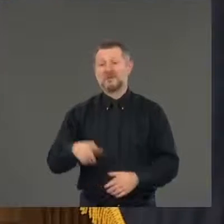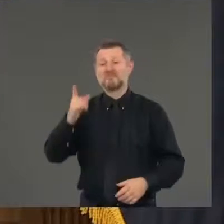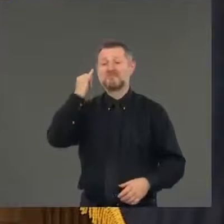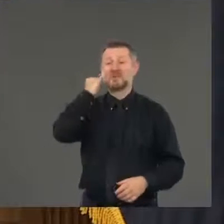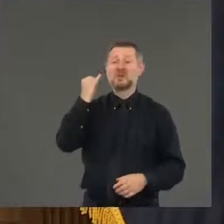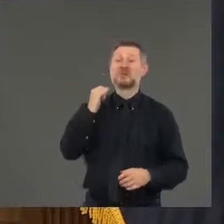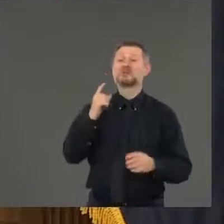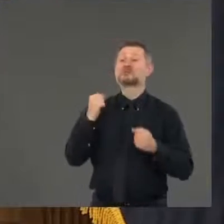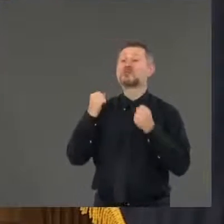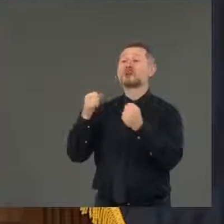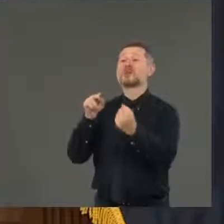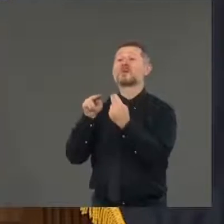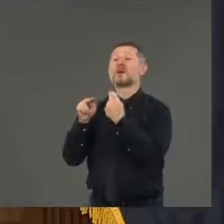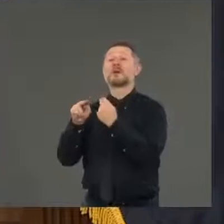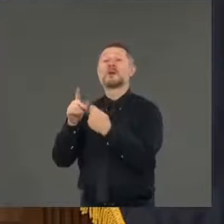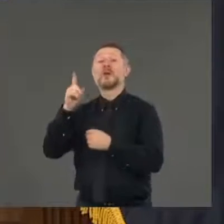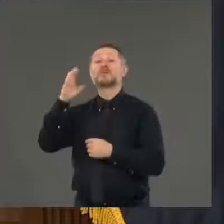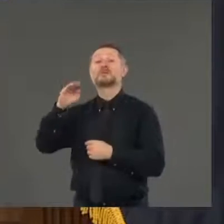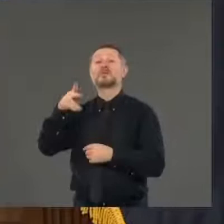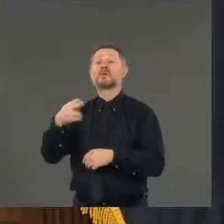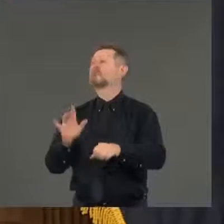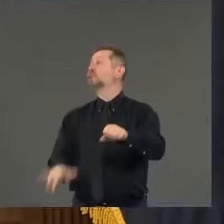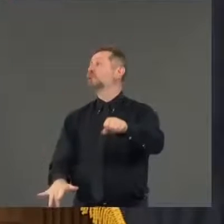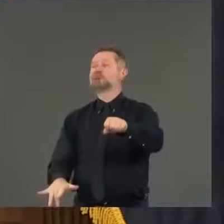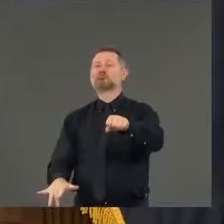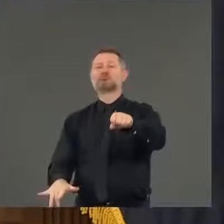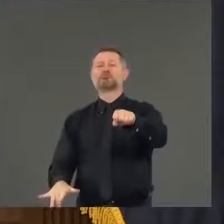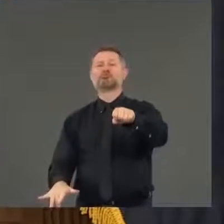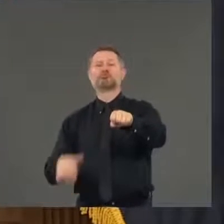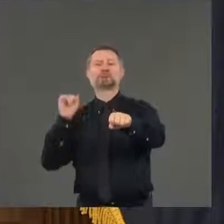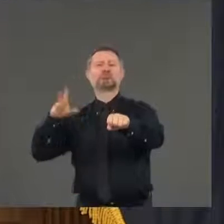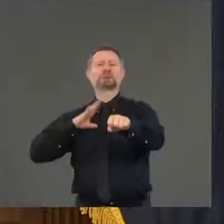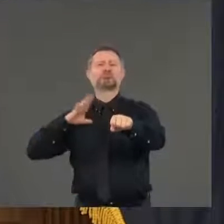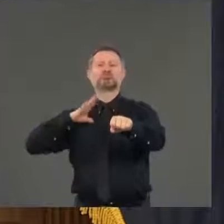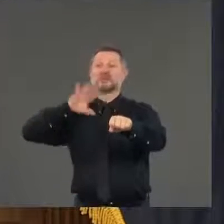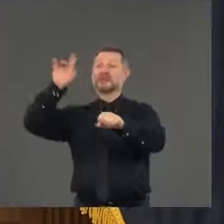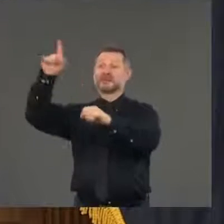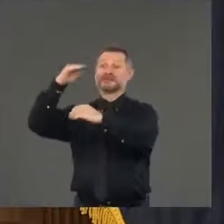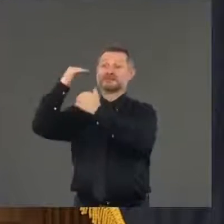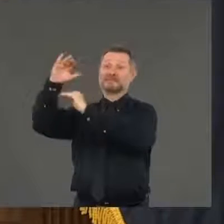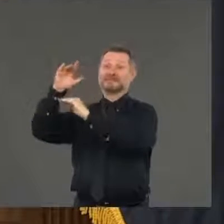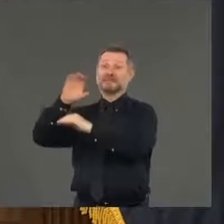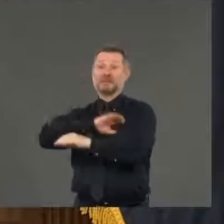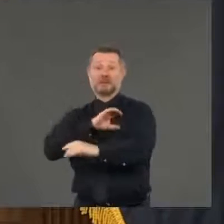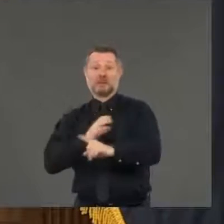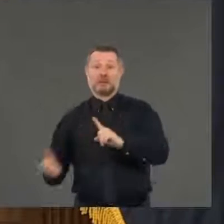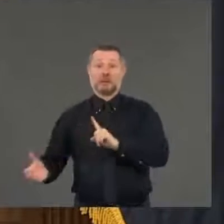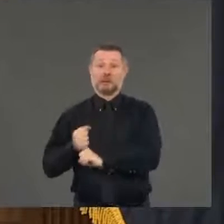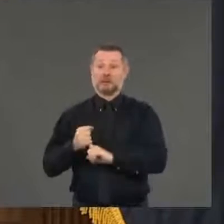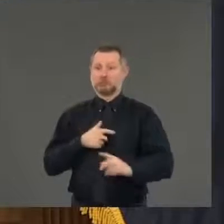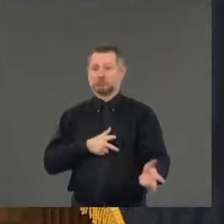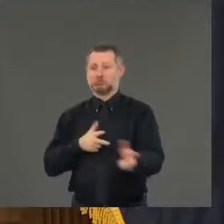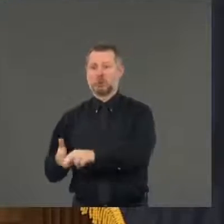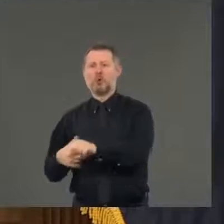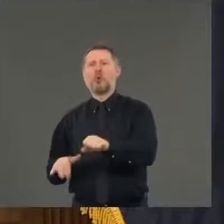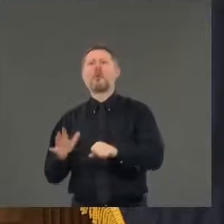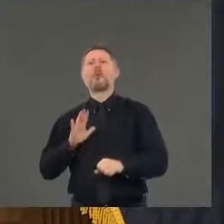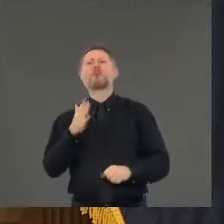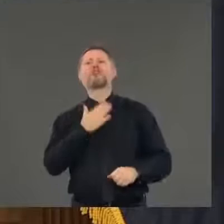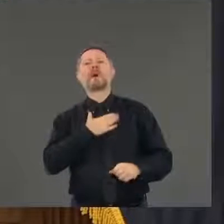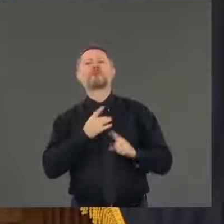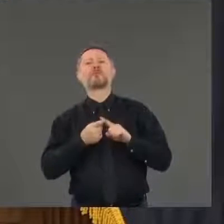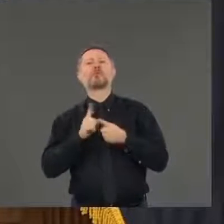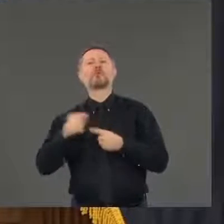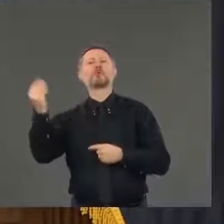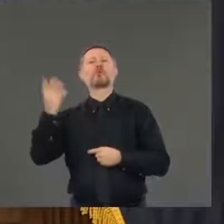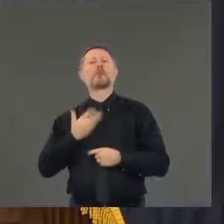today. Go drive 110 miles an hour. And when the trooper pulls you over, say, Joe Kitsabotsana told me I can